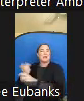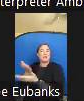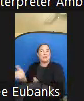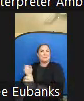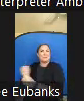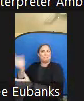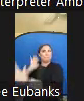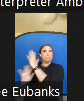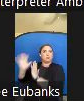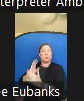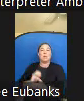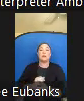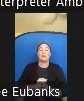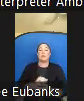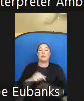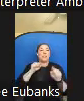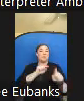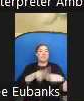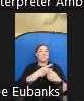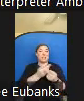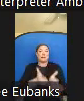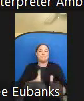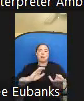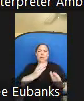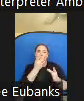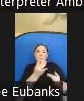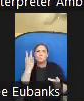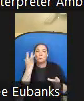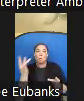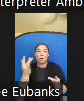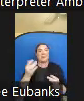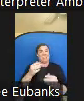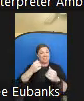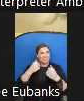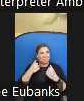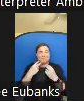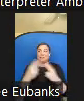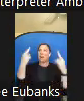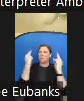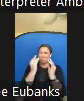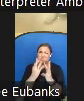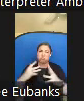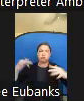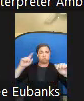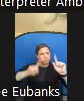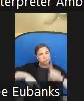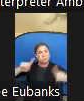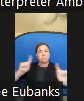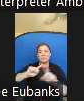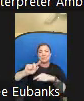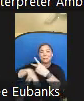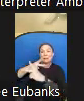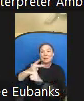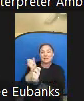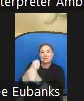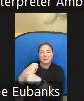this craft is of interest is that ceramic manufacturing was also diverse. It was diverse in terms of the products that were being made and